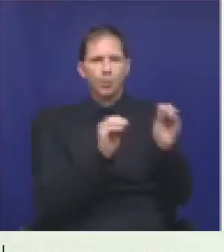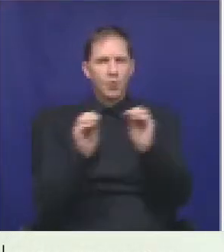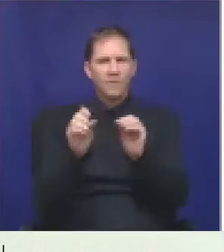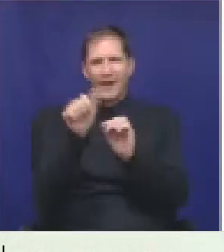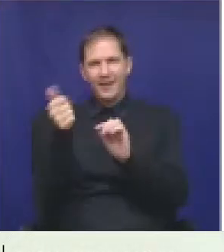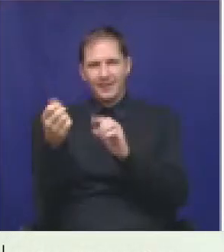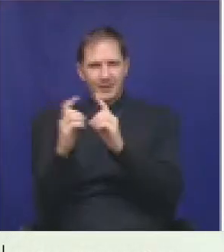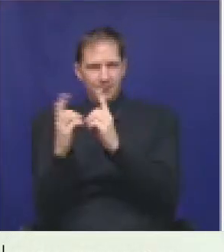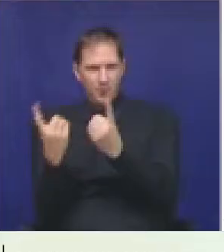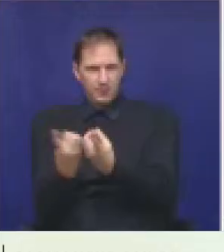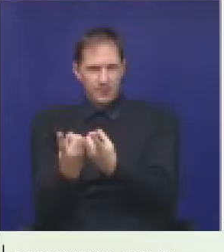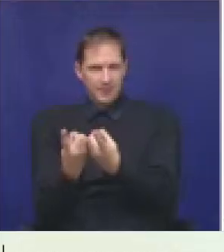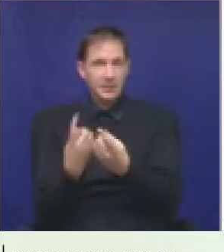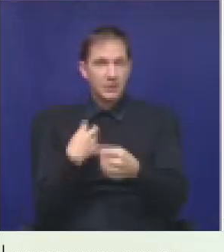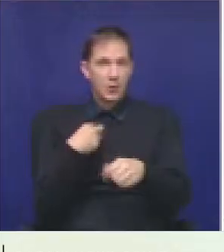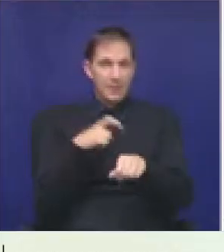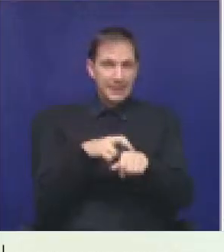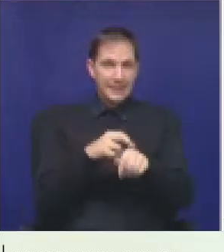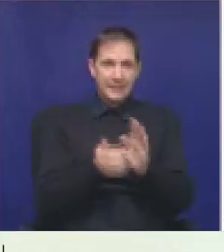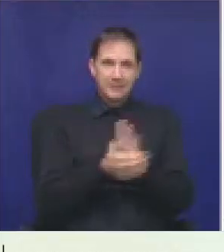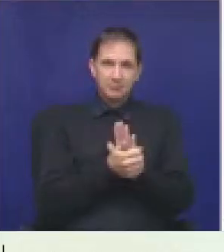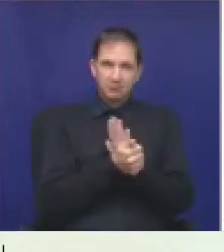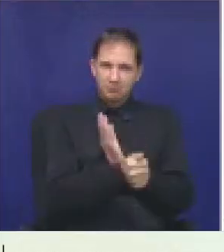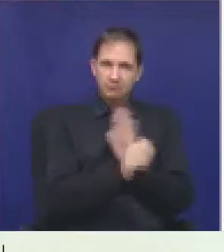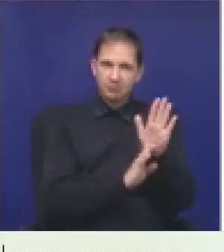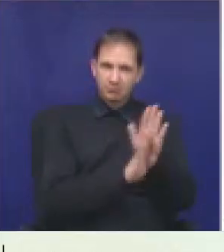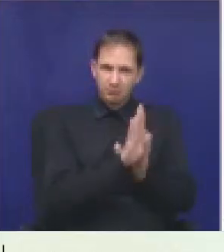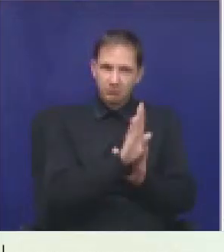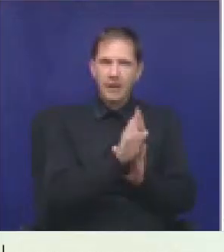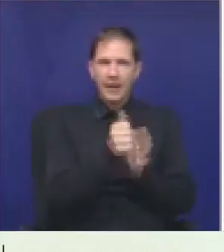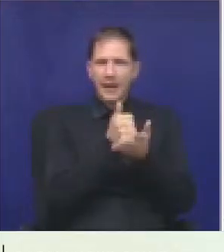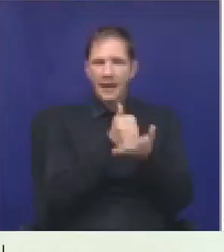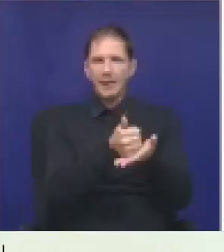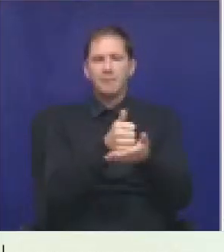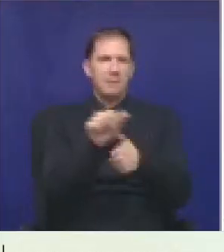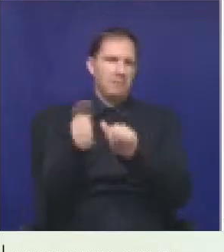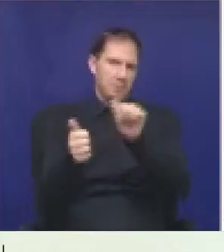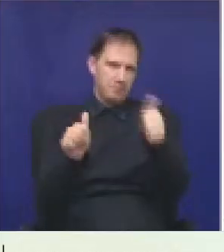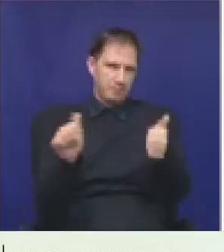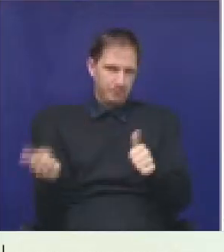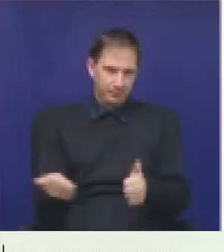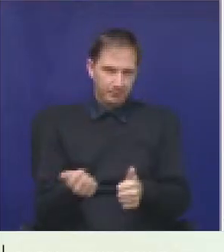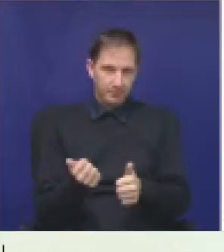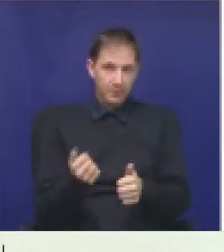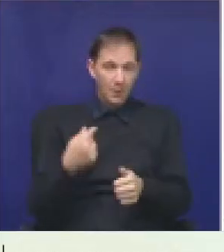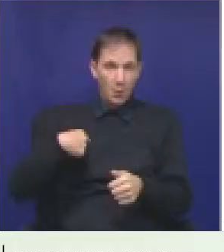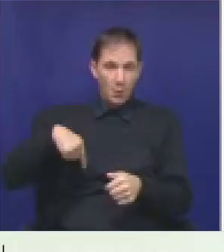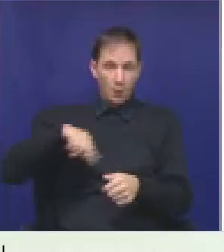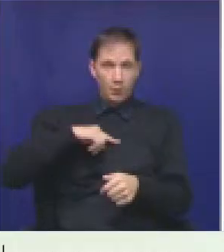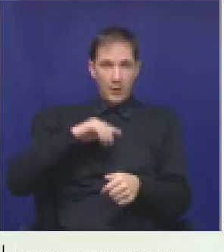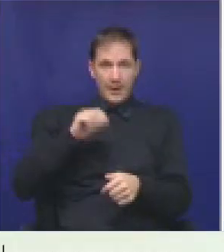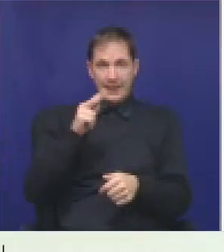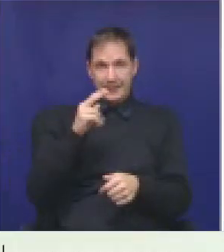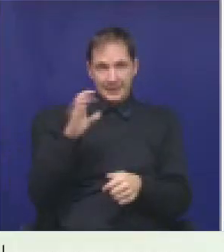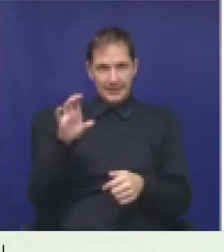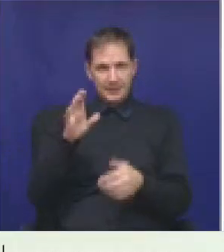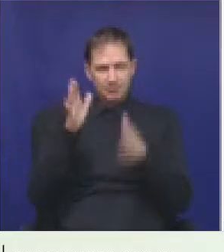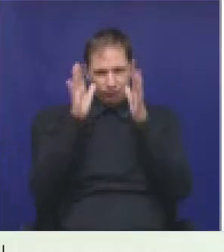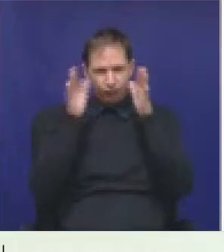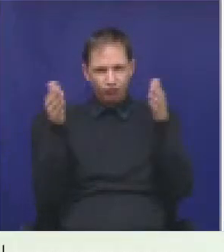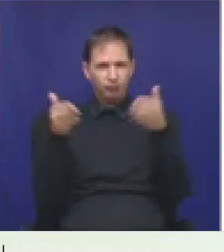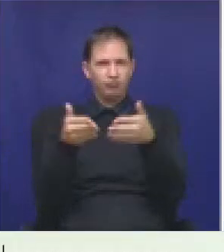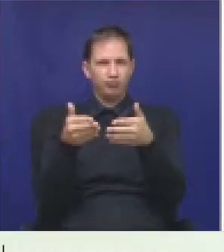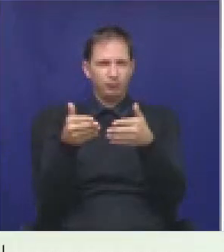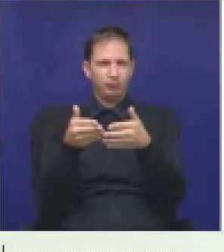retain skills, but also contribute to the overall skills development of the country. The ANC has prioritized the monitoring of the performance